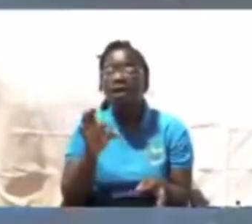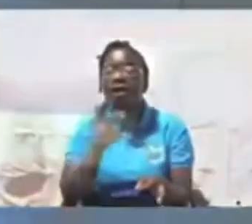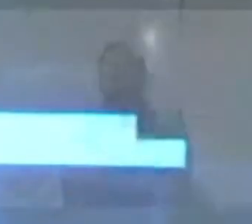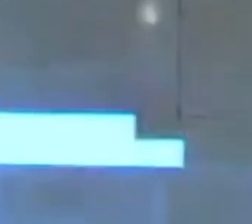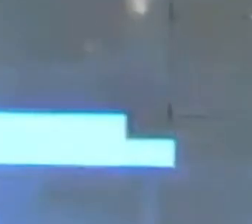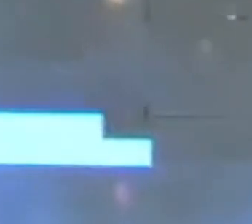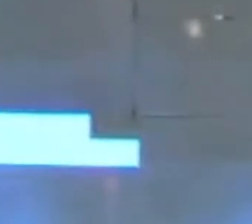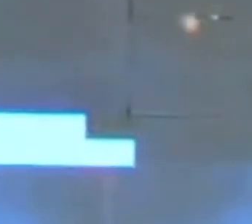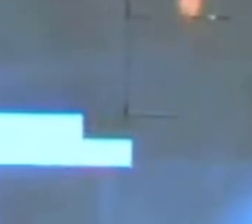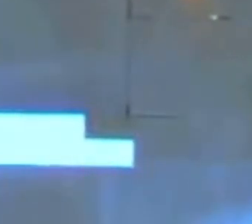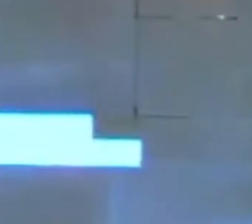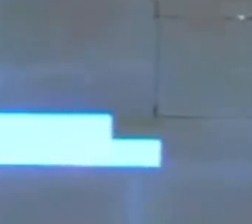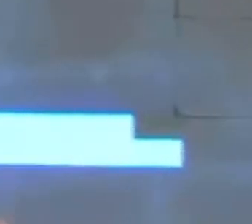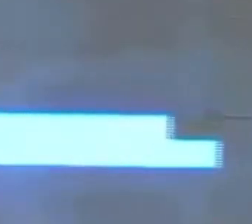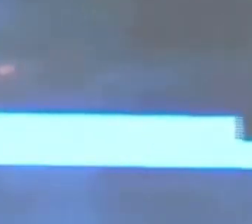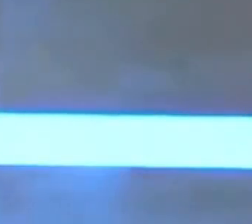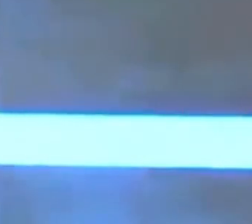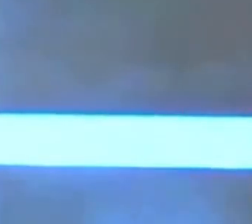to me.